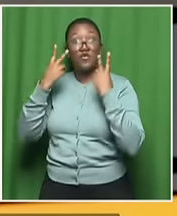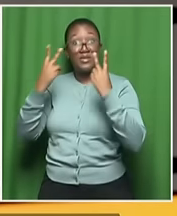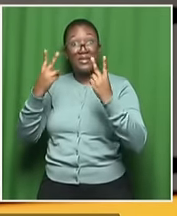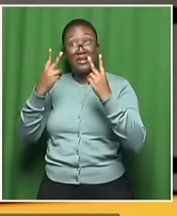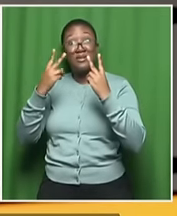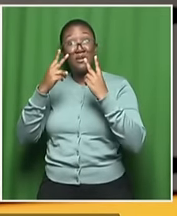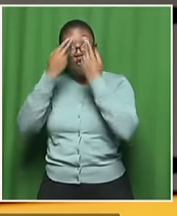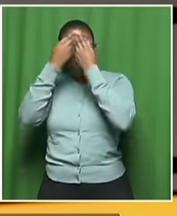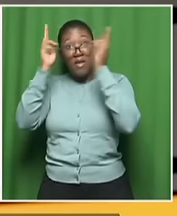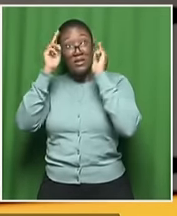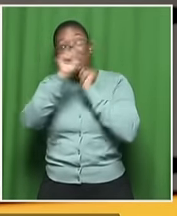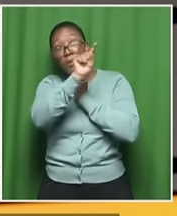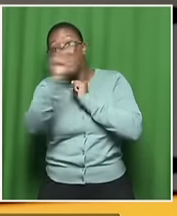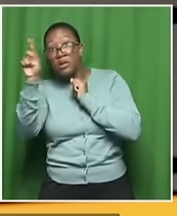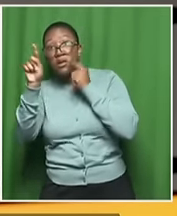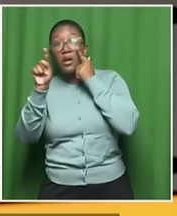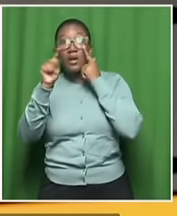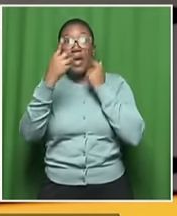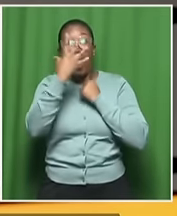in South Africa that's